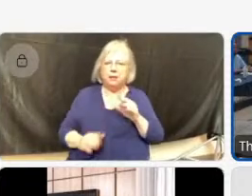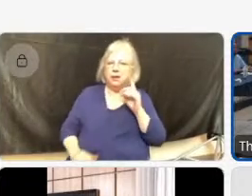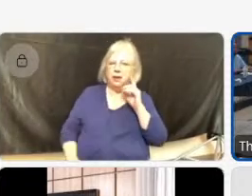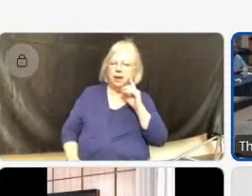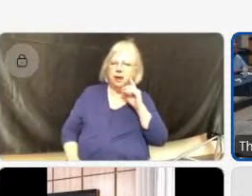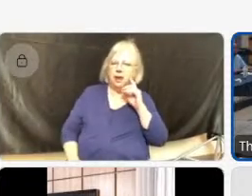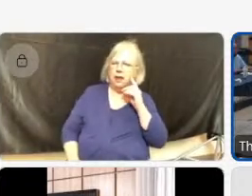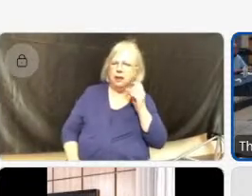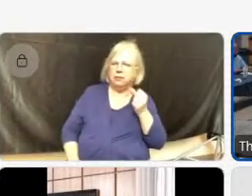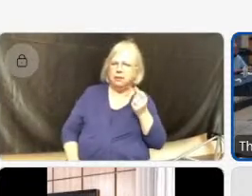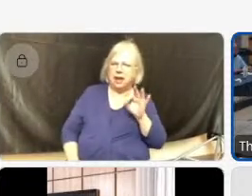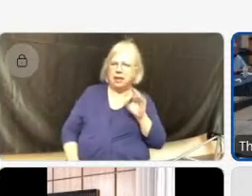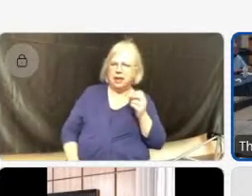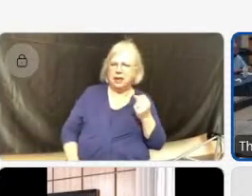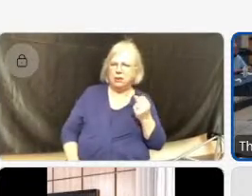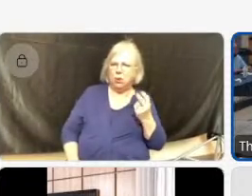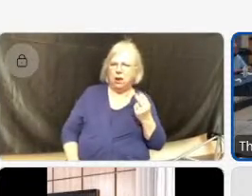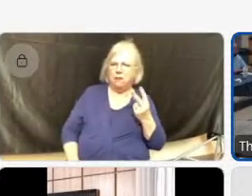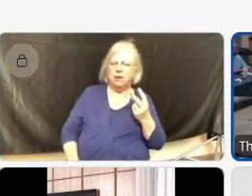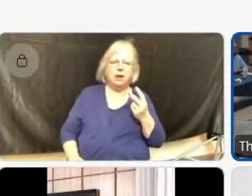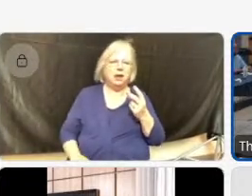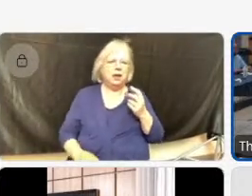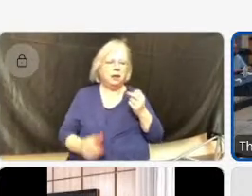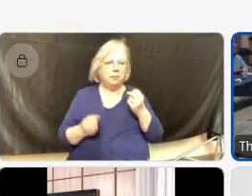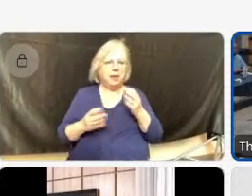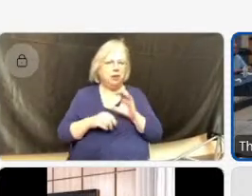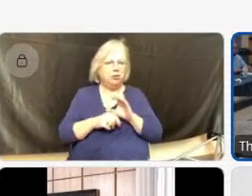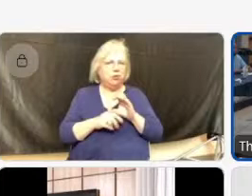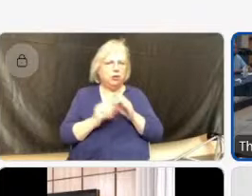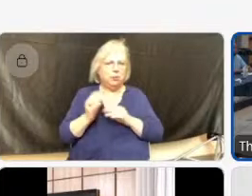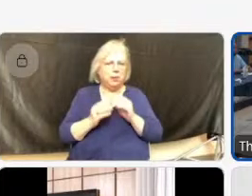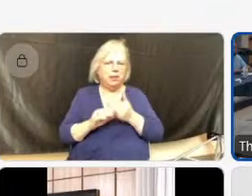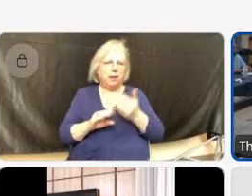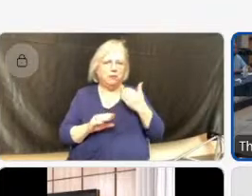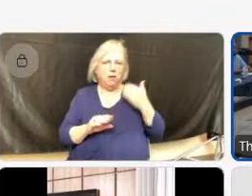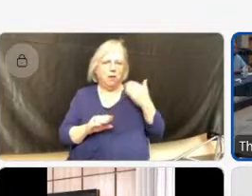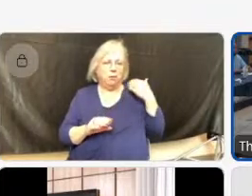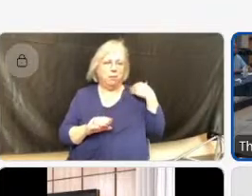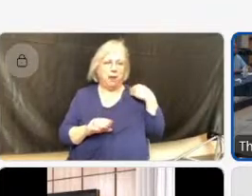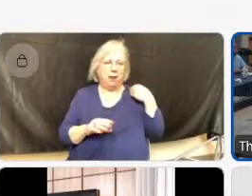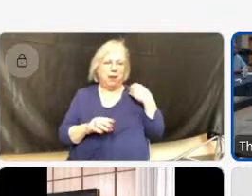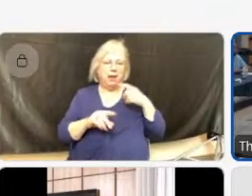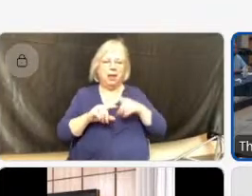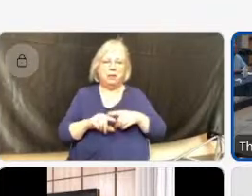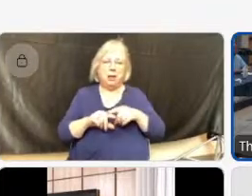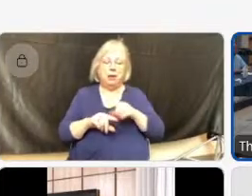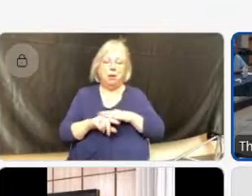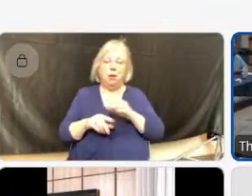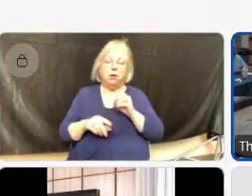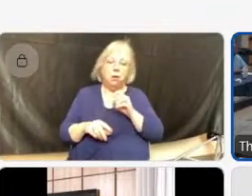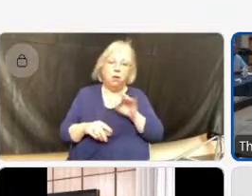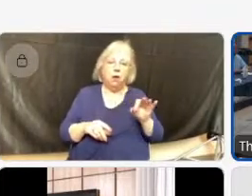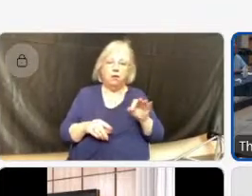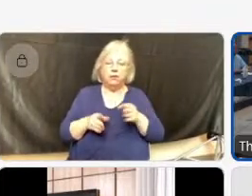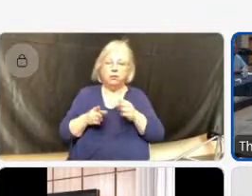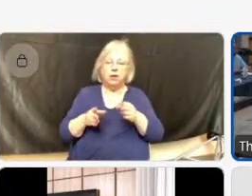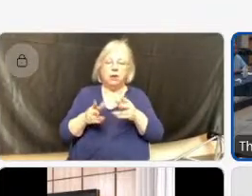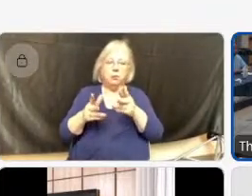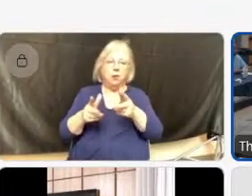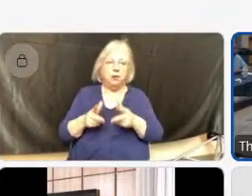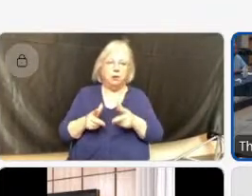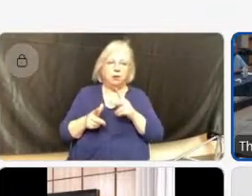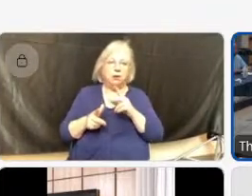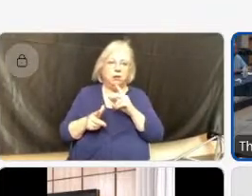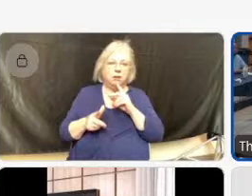A lot of churches built that far back in Little Rock, depended upon off-street parking, and had very little of any parking